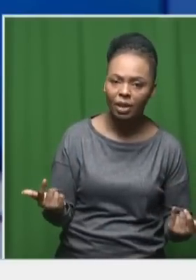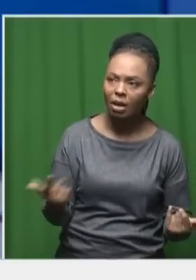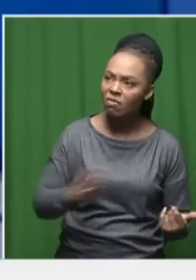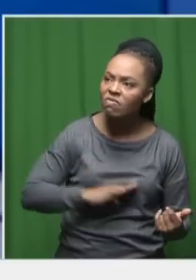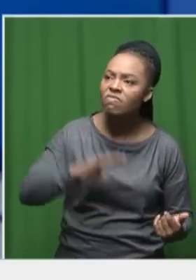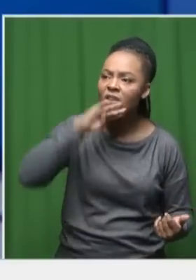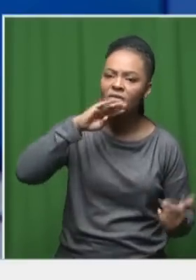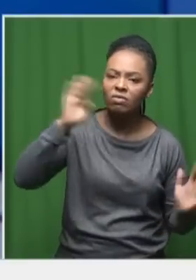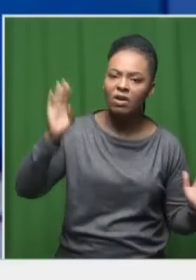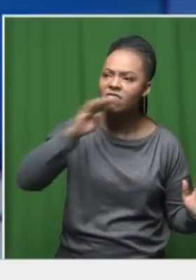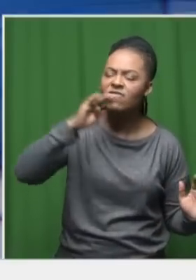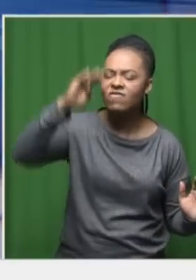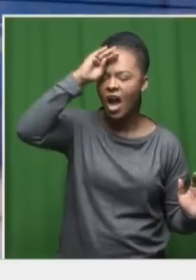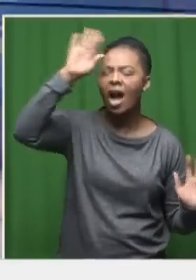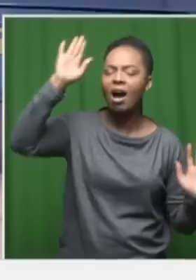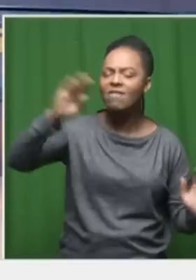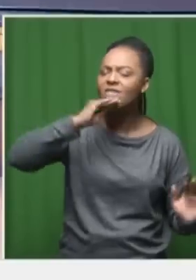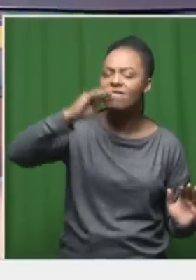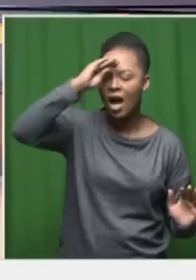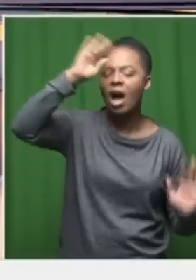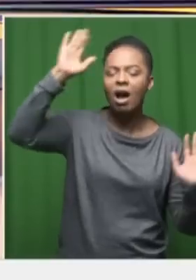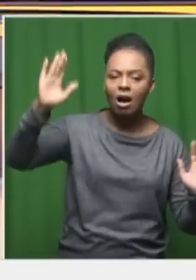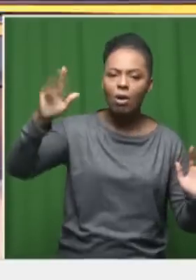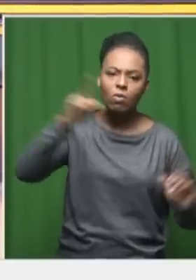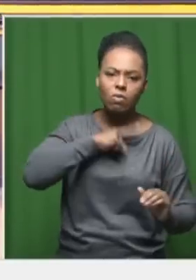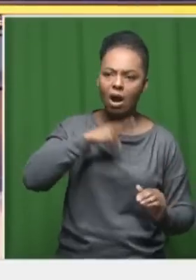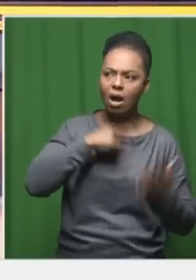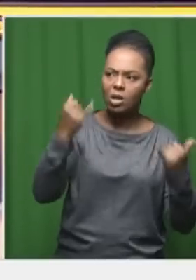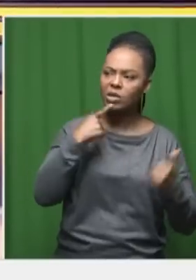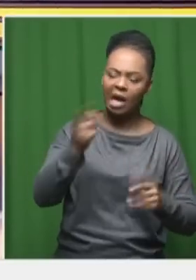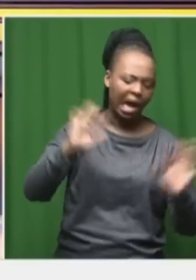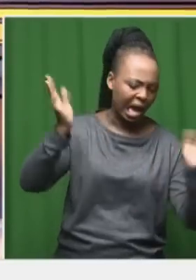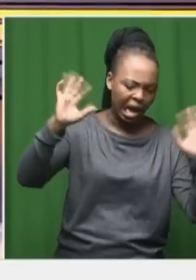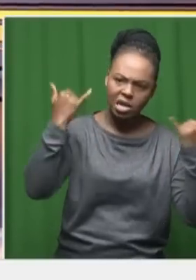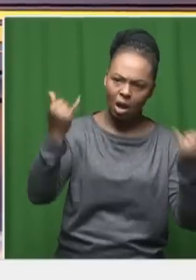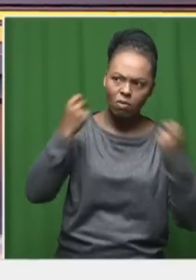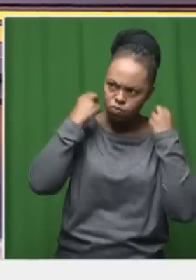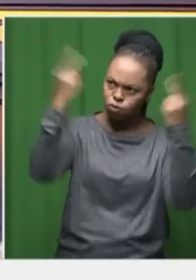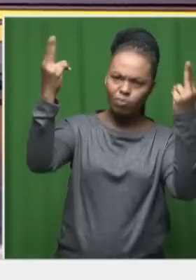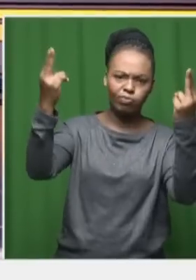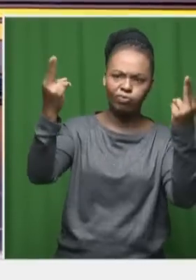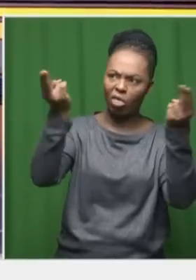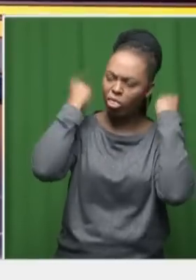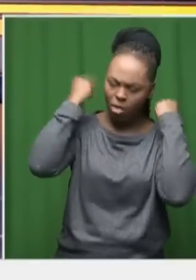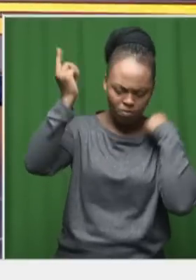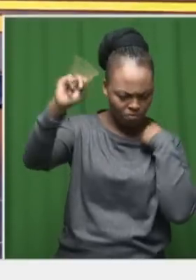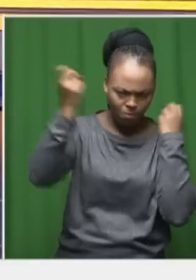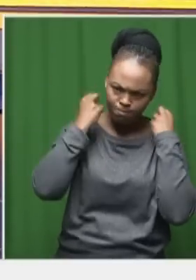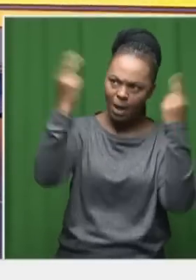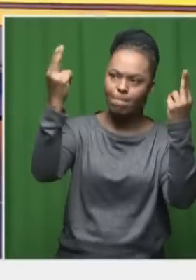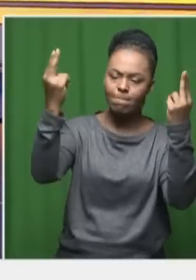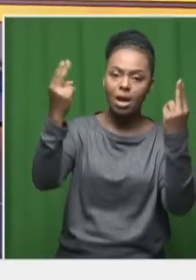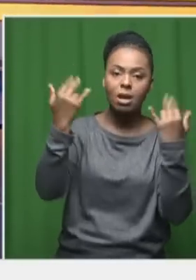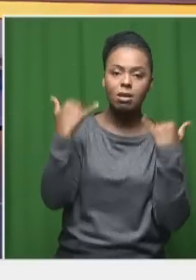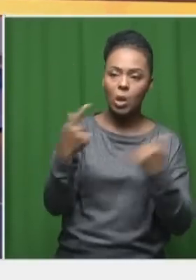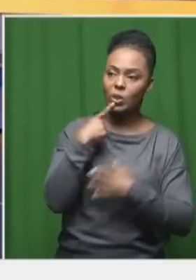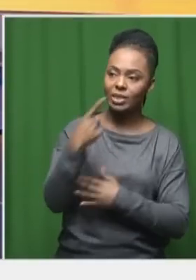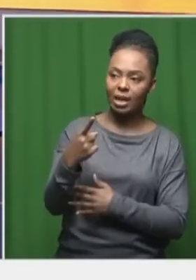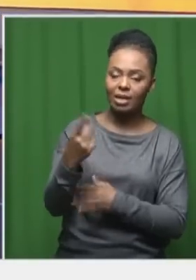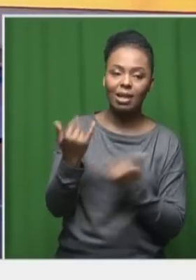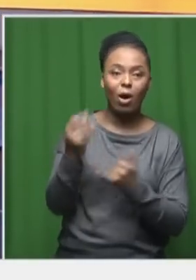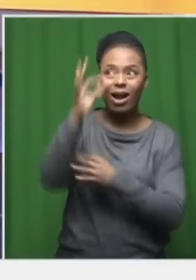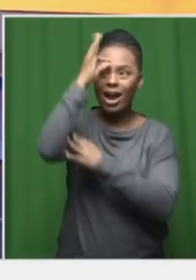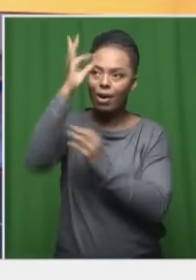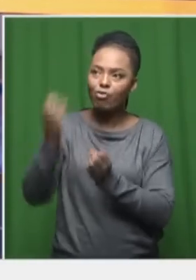hurtful, as it were, with the situation where they refuse to take it anymore. Because if you think about it, you spoke about the provincial tier of